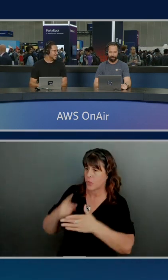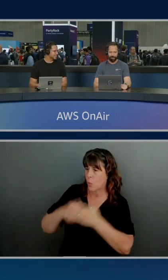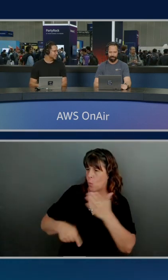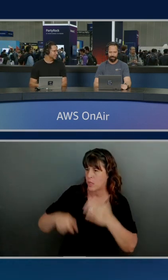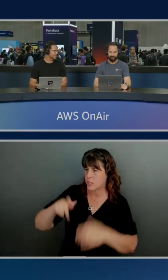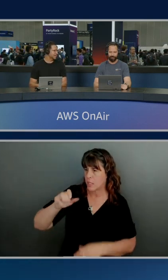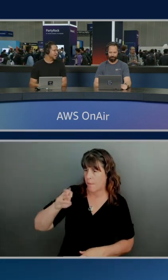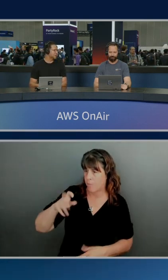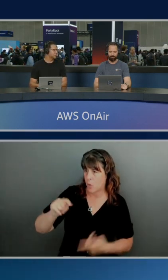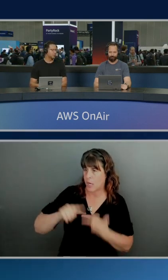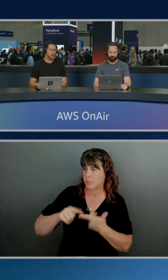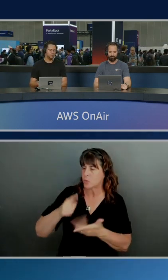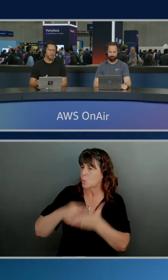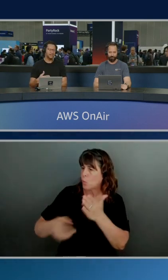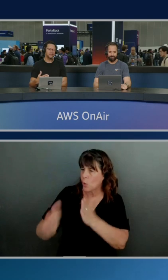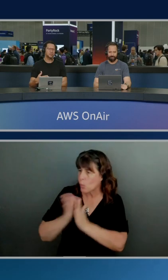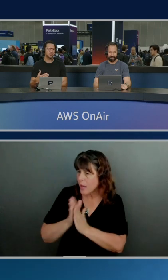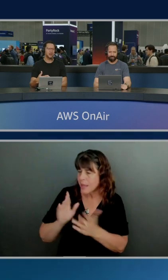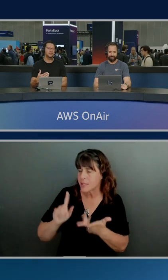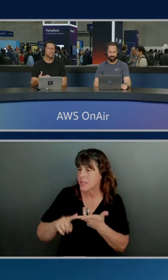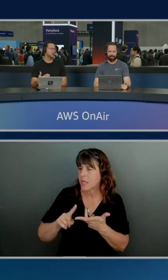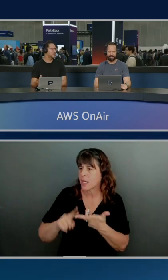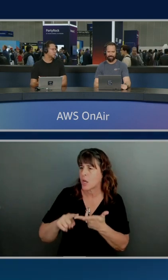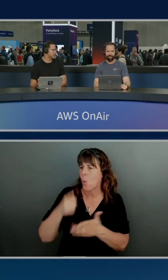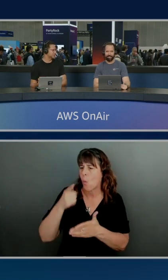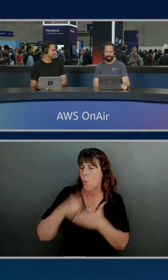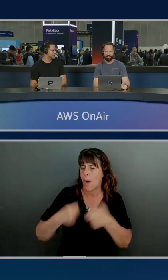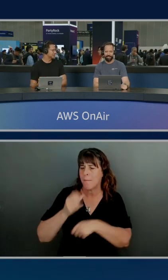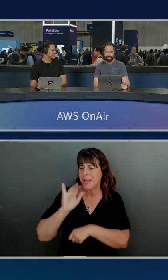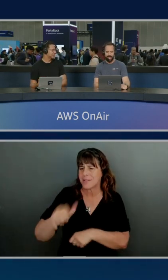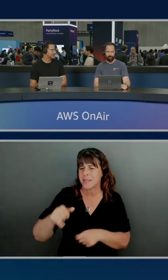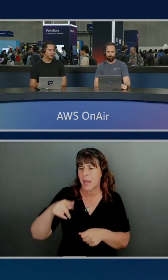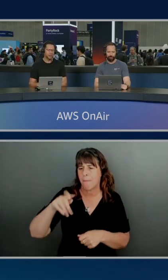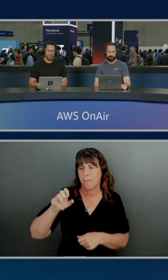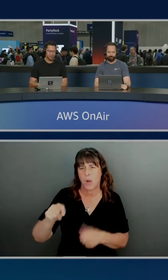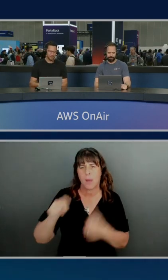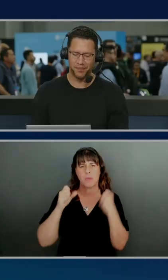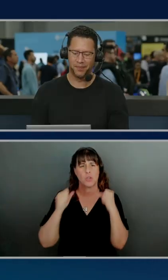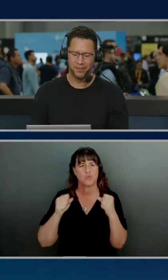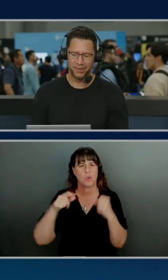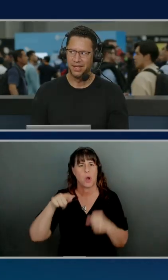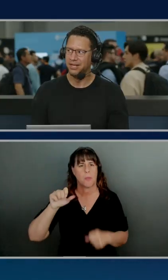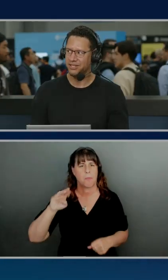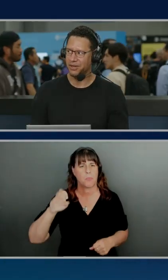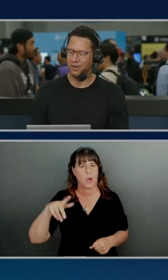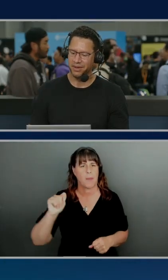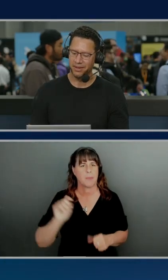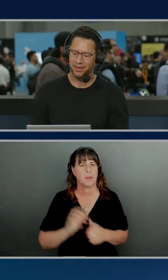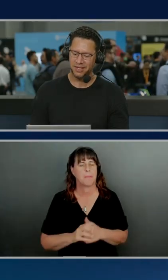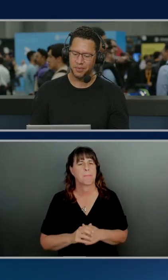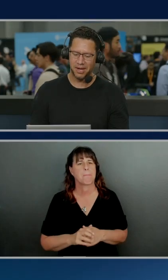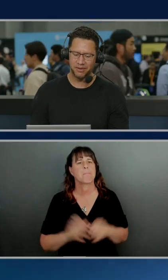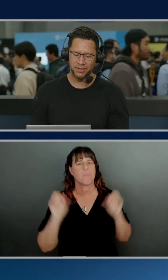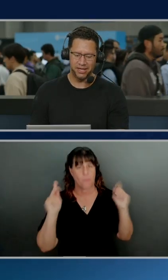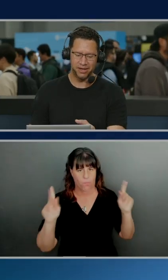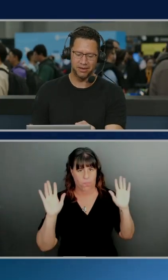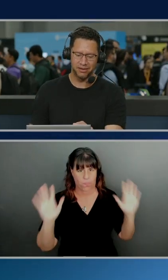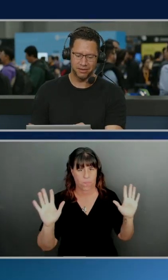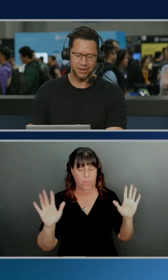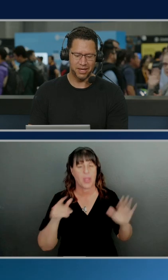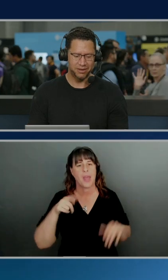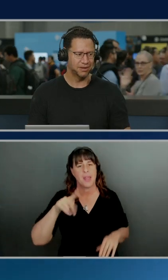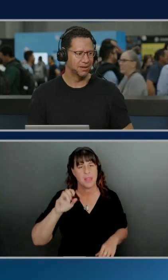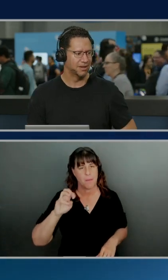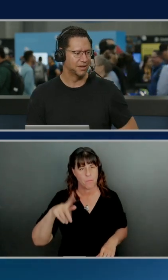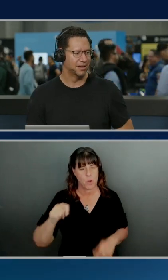are we asking? What makes this prompt a strong prompt? Yeah. Okay. So this prompt over here,